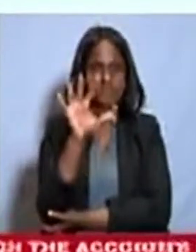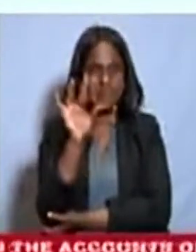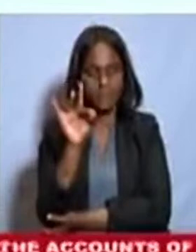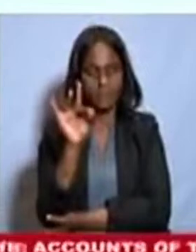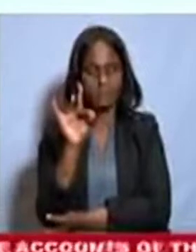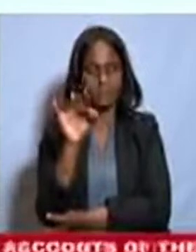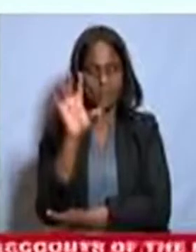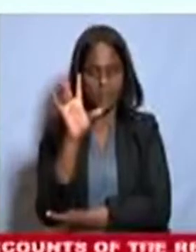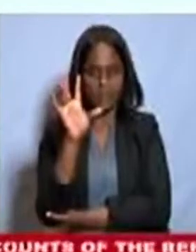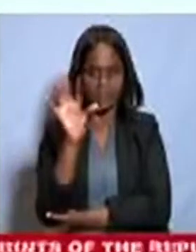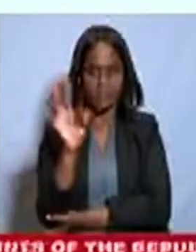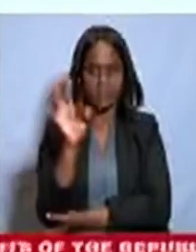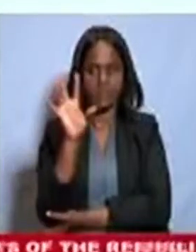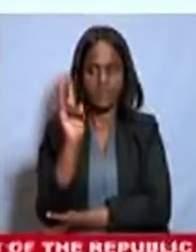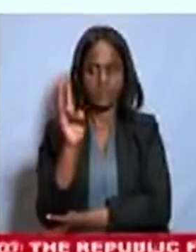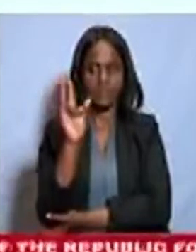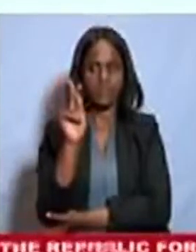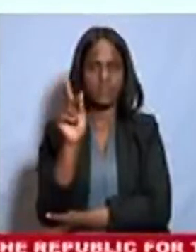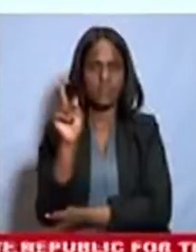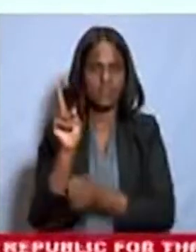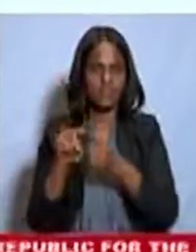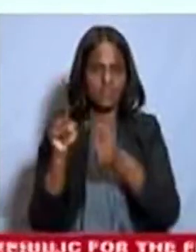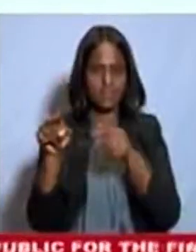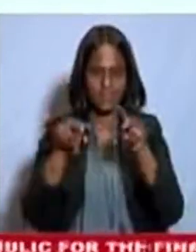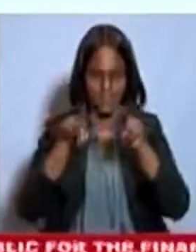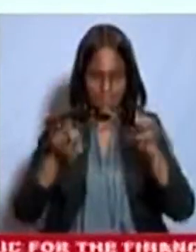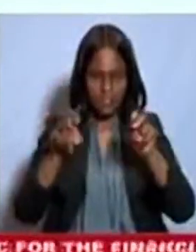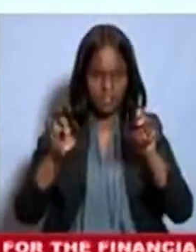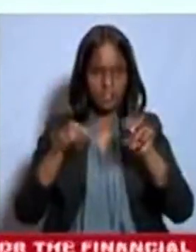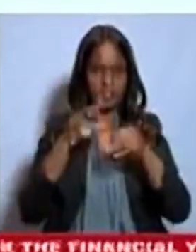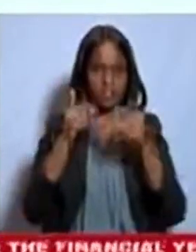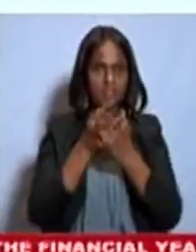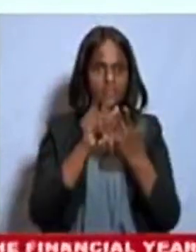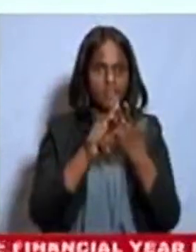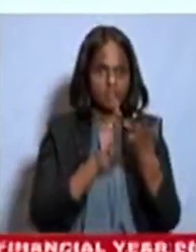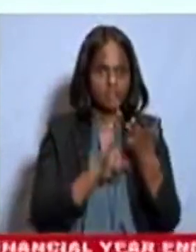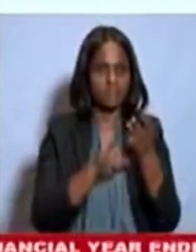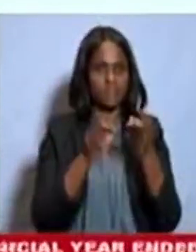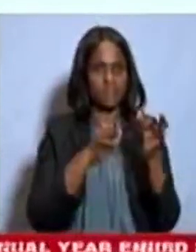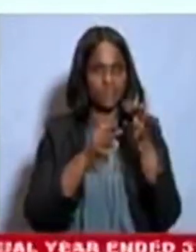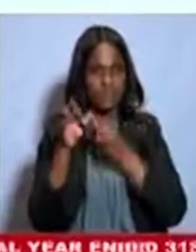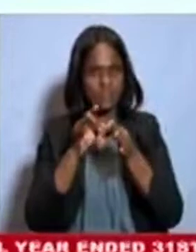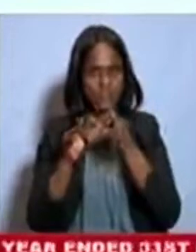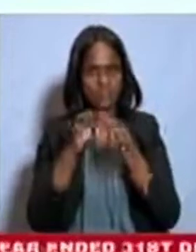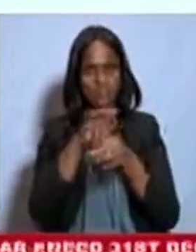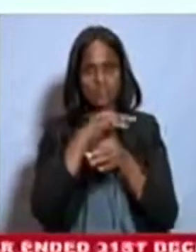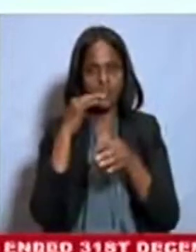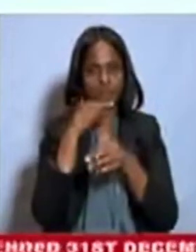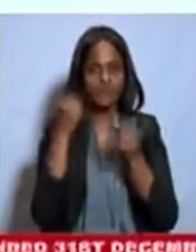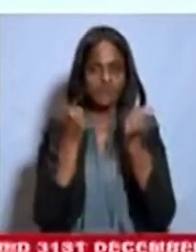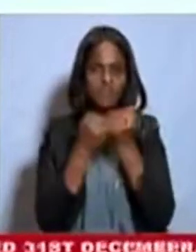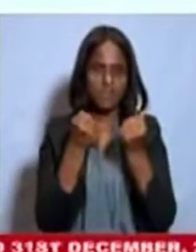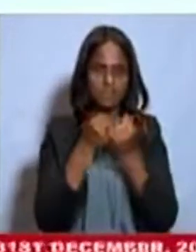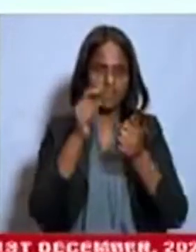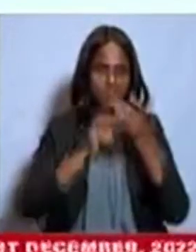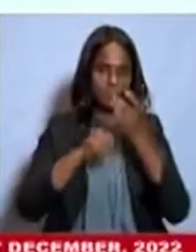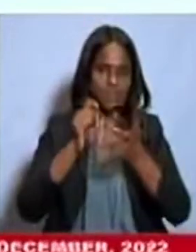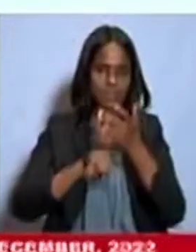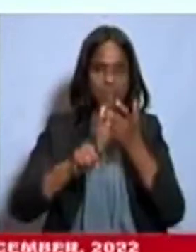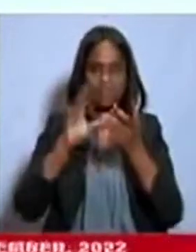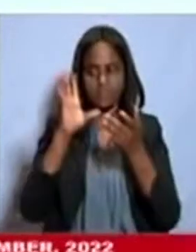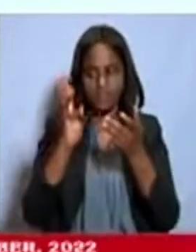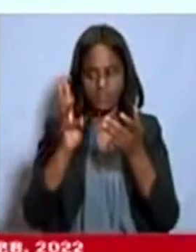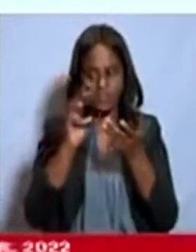8,158,097 kwacha. However, scrutiny of the disposal records revealed that farming inputs costing